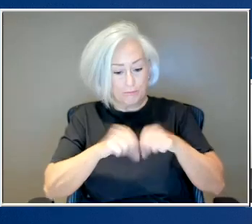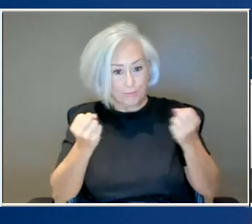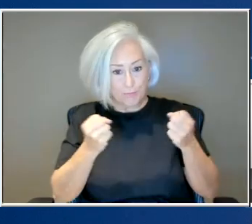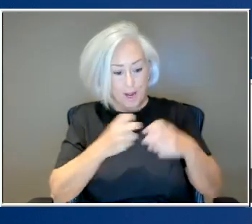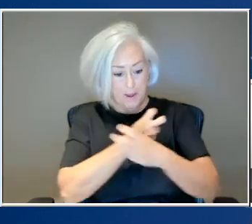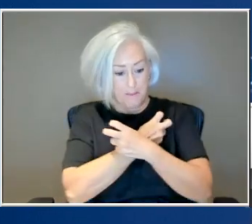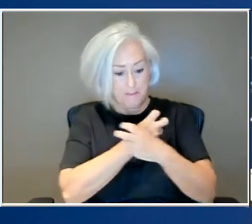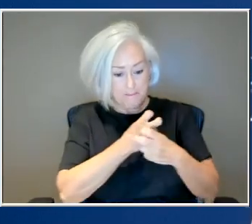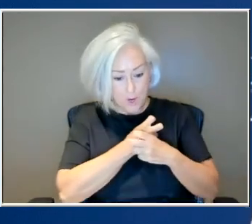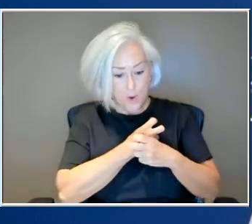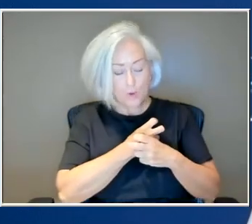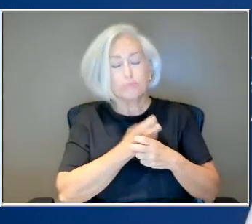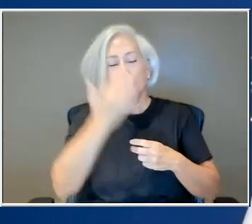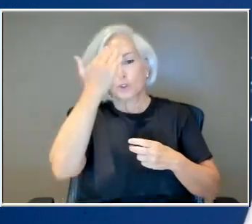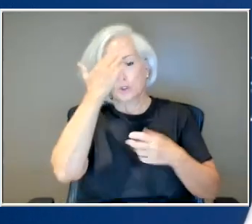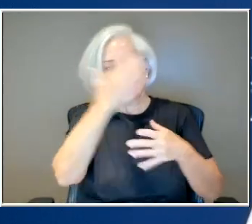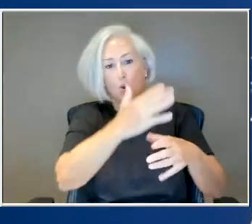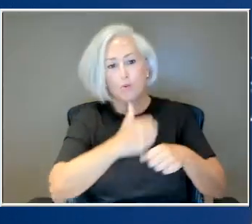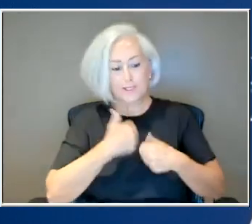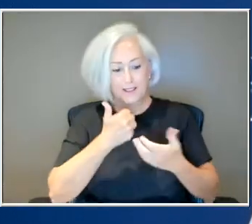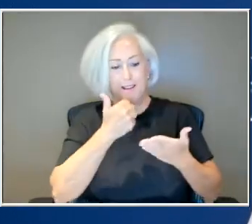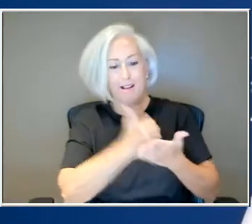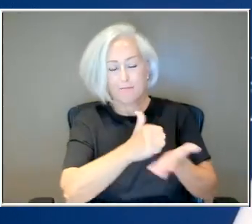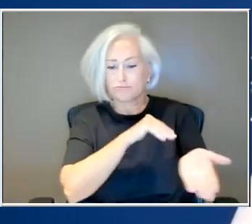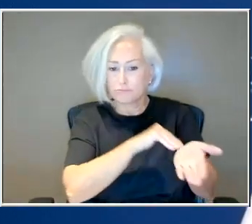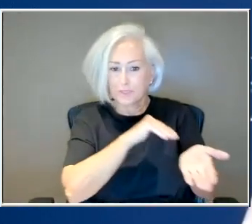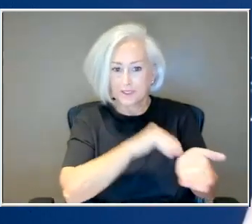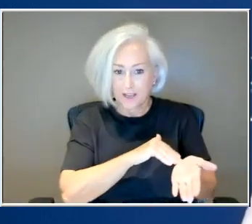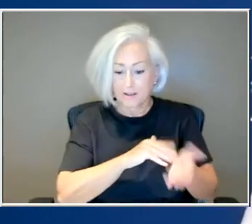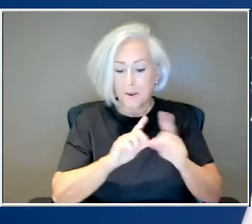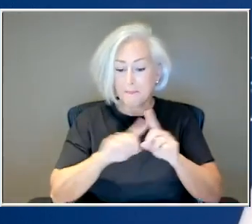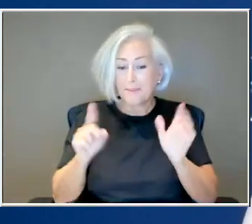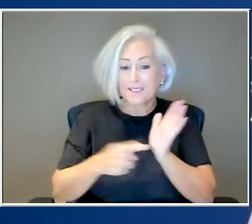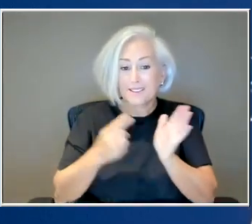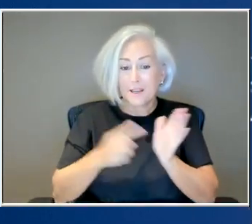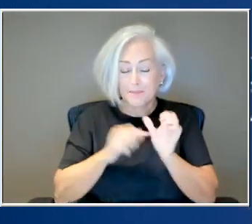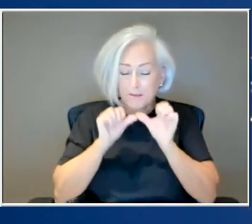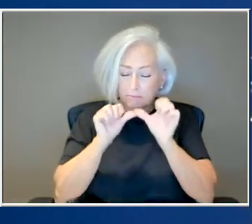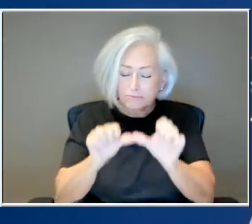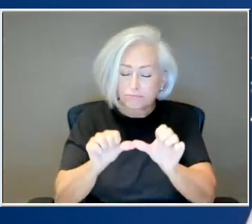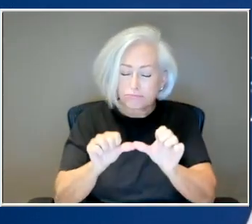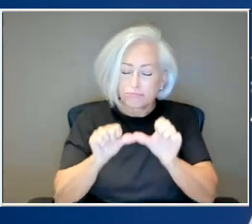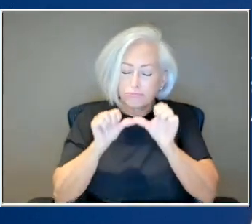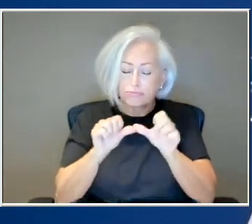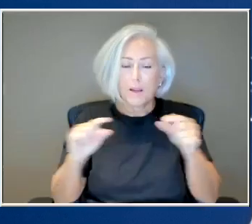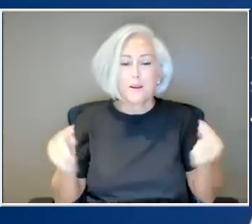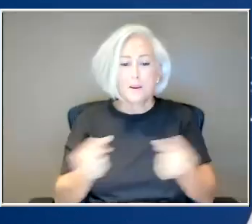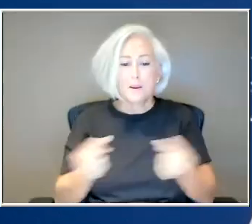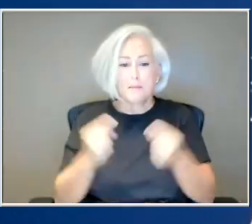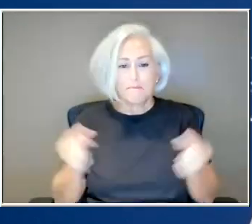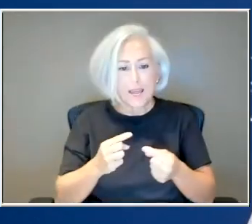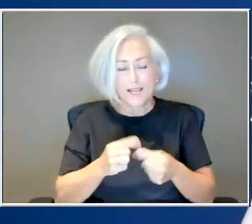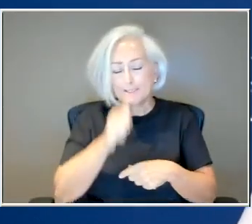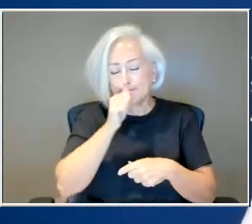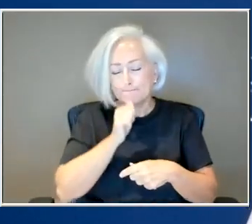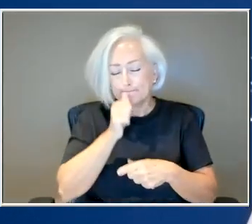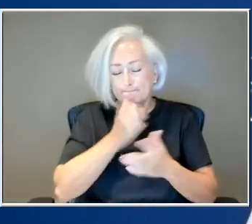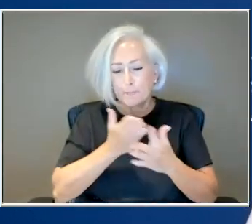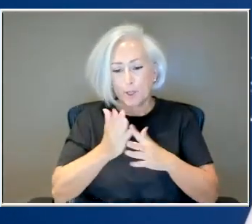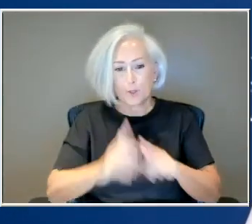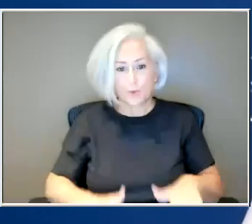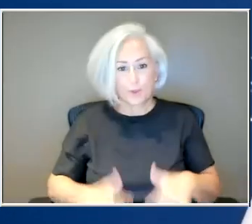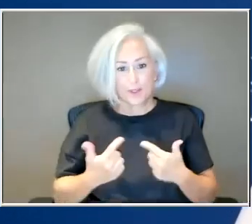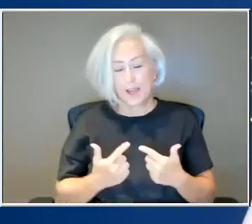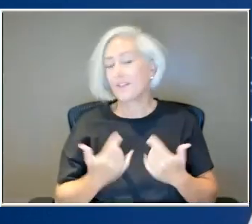chronic and interfere with our lives. In those situations, spinal cord stimulation offers us a way to use a minimally invasive procedure to place